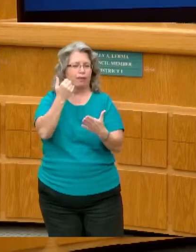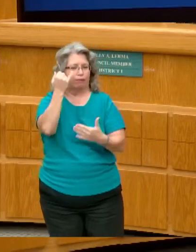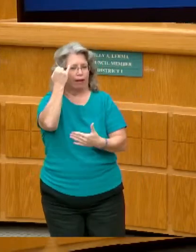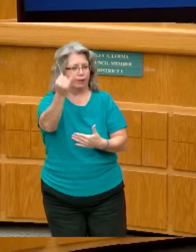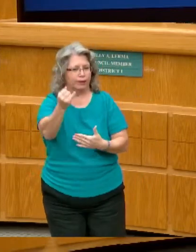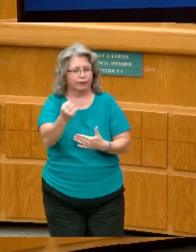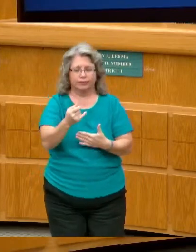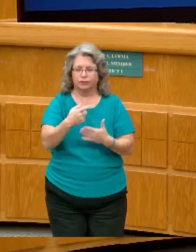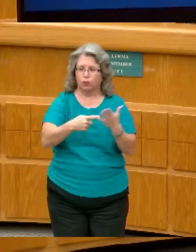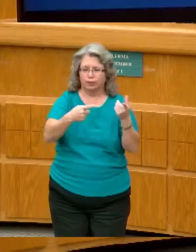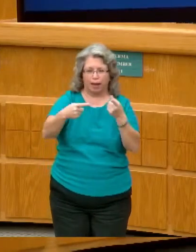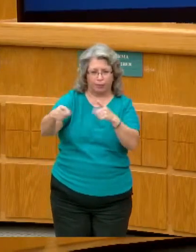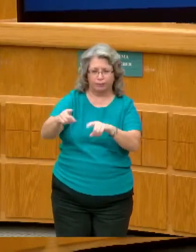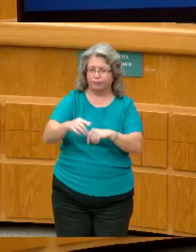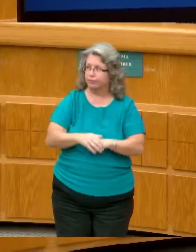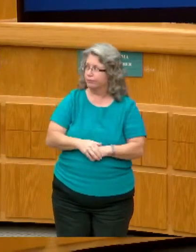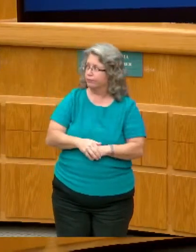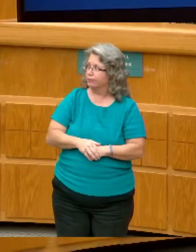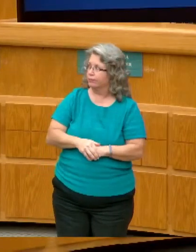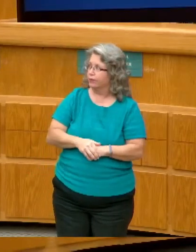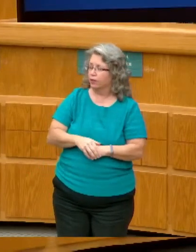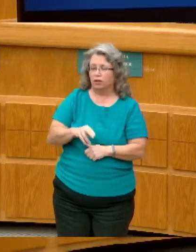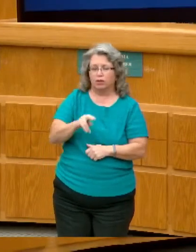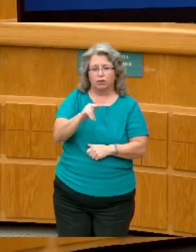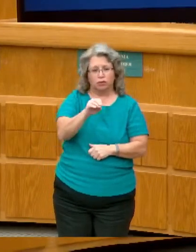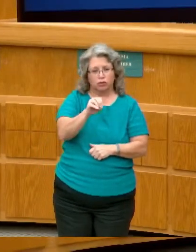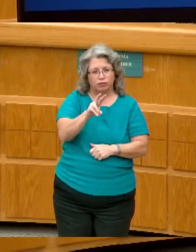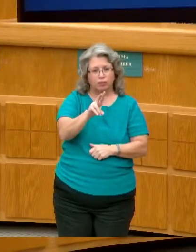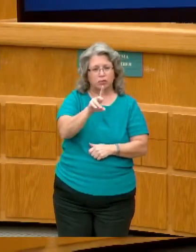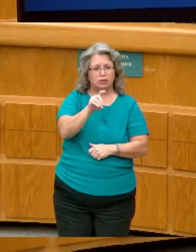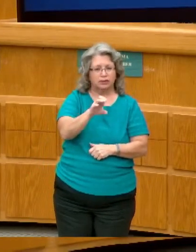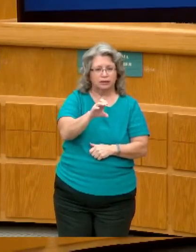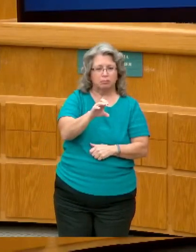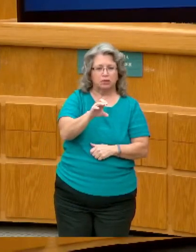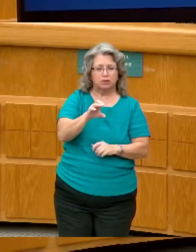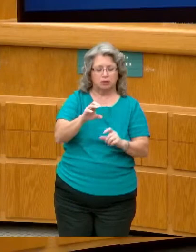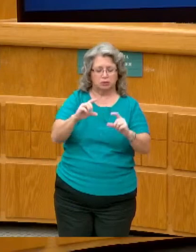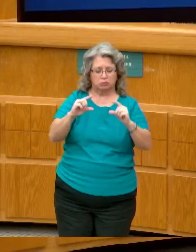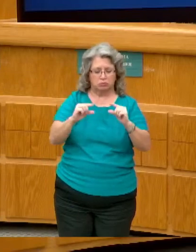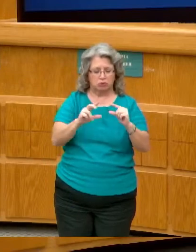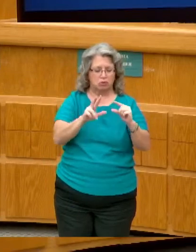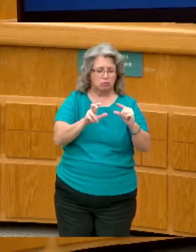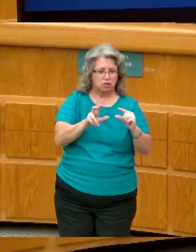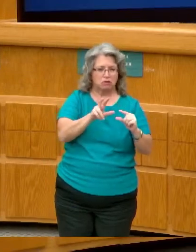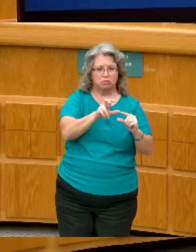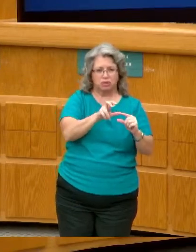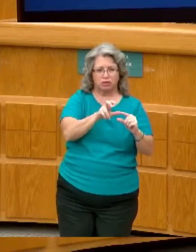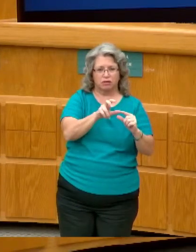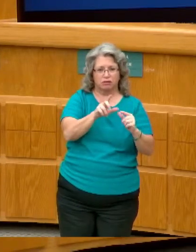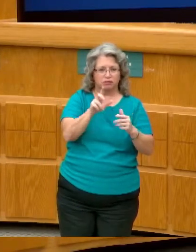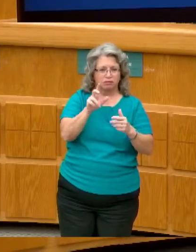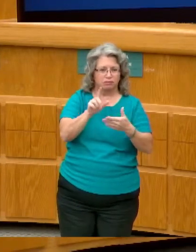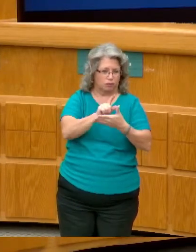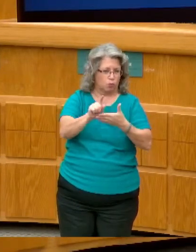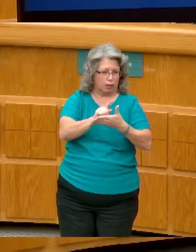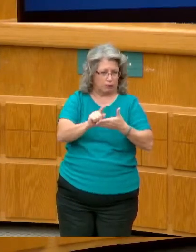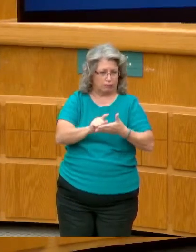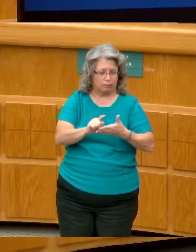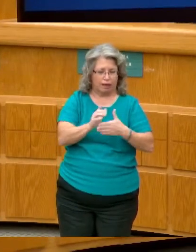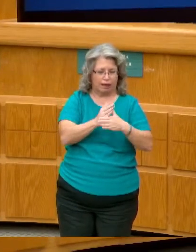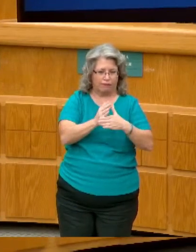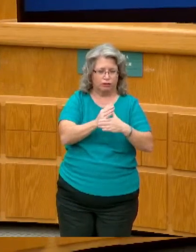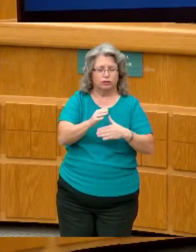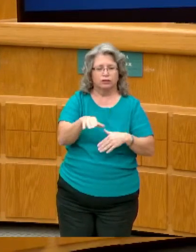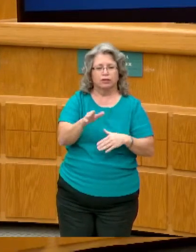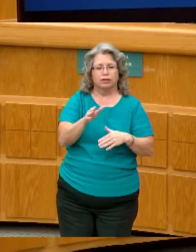So November through December, it looks kind of flat now, 300 cases, for the weeks. But then what happened was right